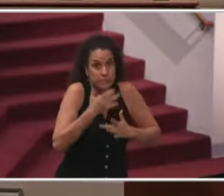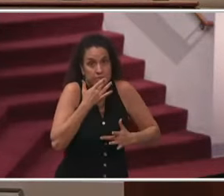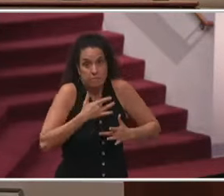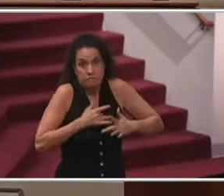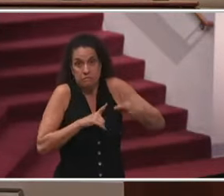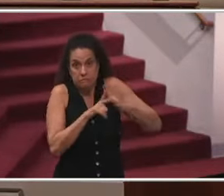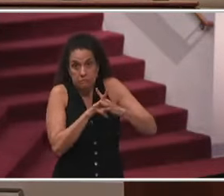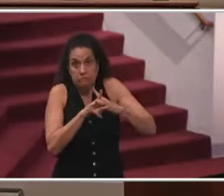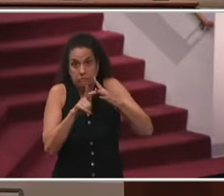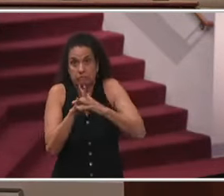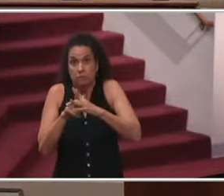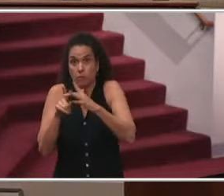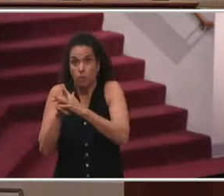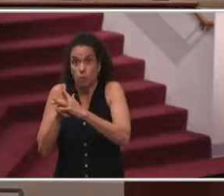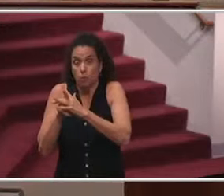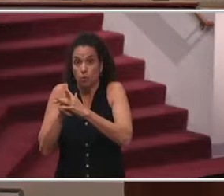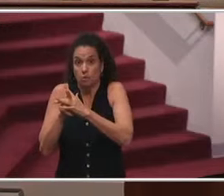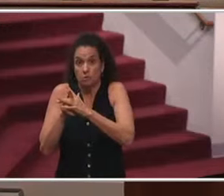on